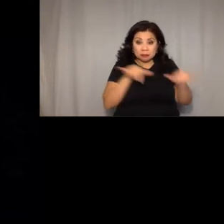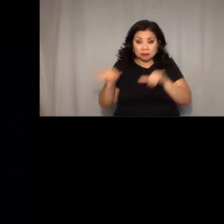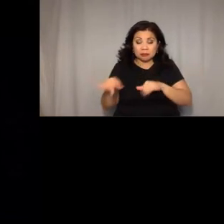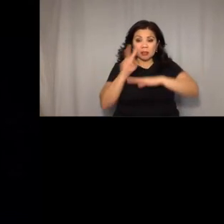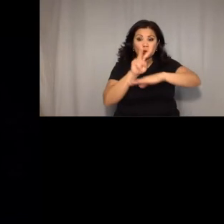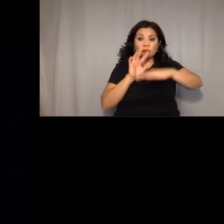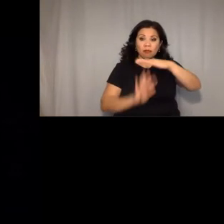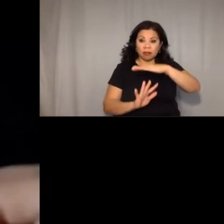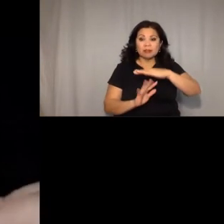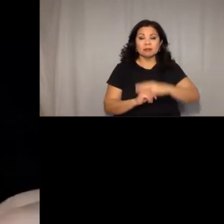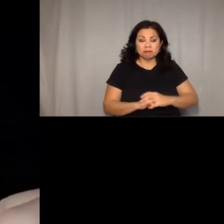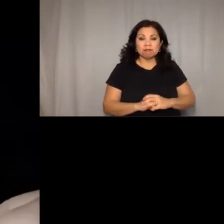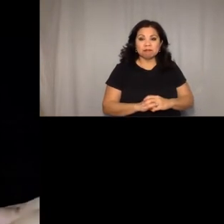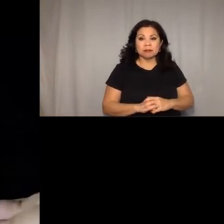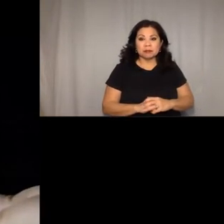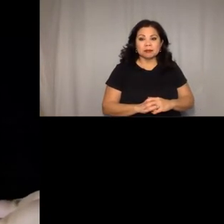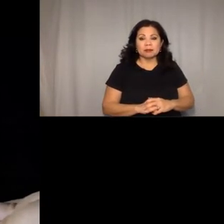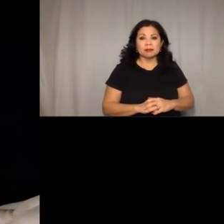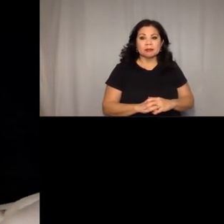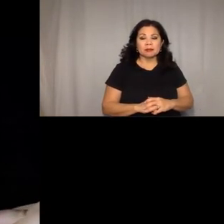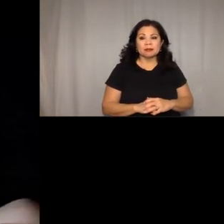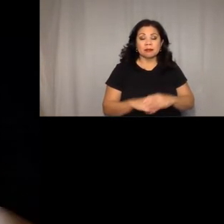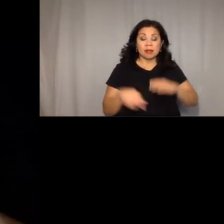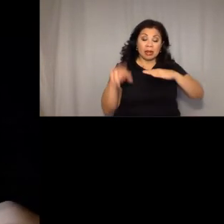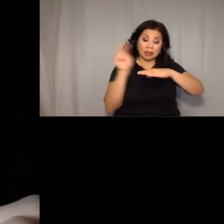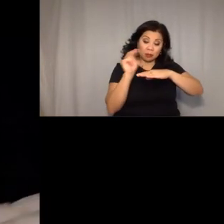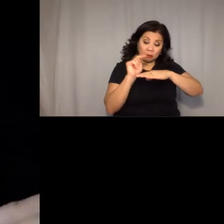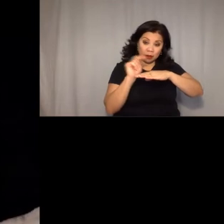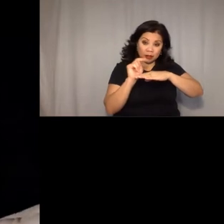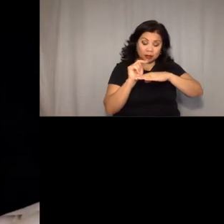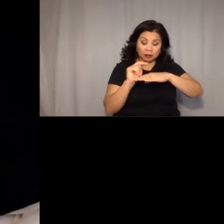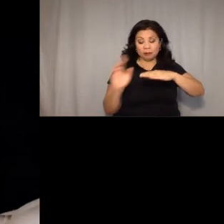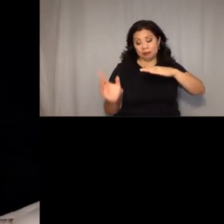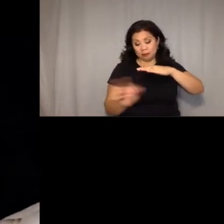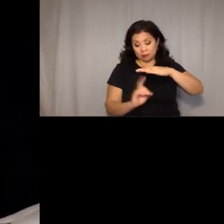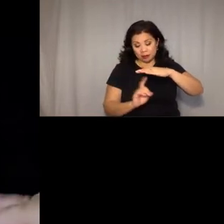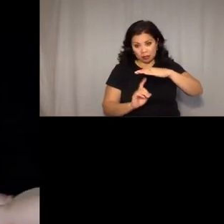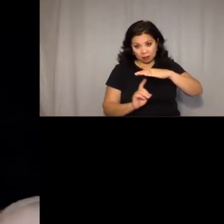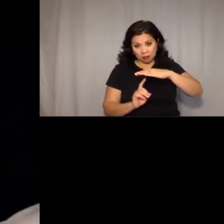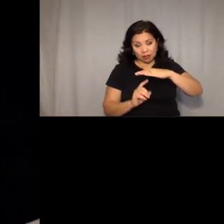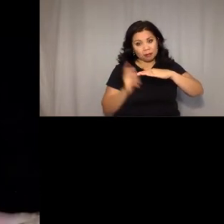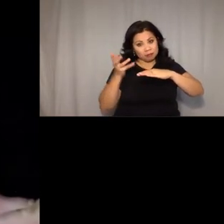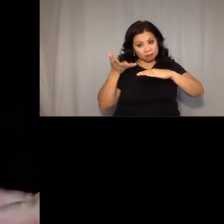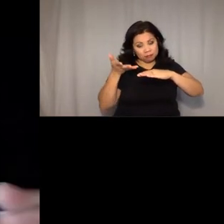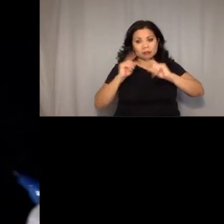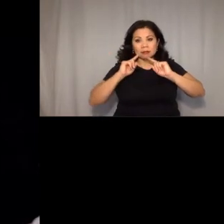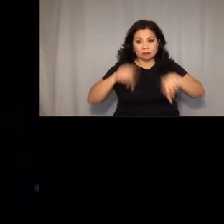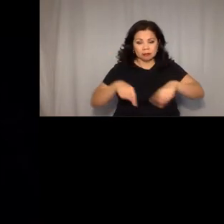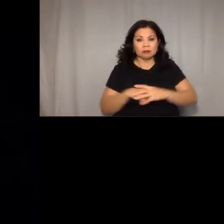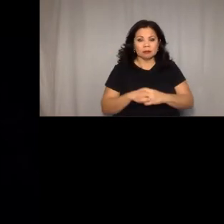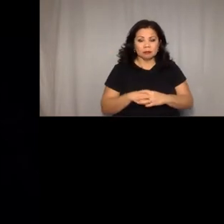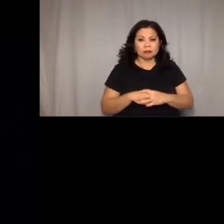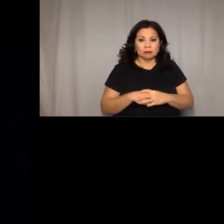fifths, 2 fifths. Whatever is left on top is the numerator. Whatever is left on bottom is the denominator.